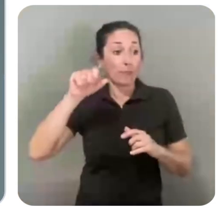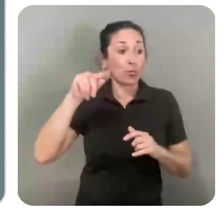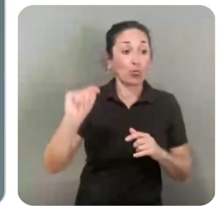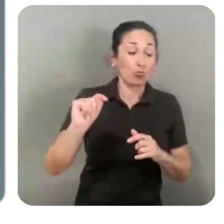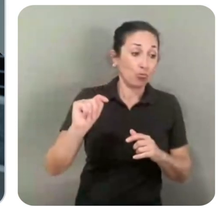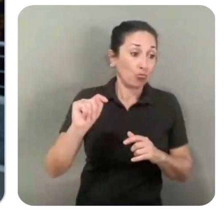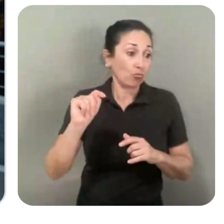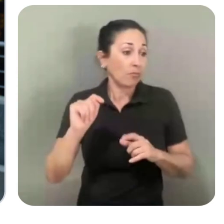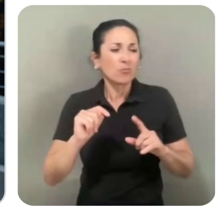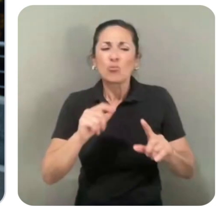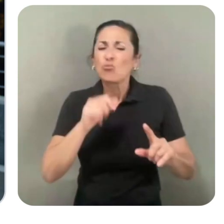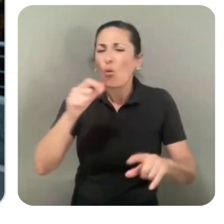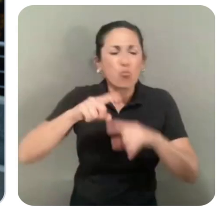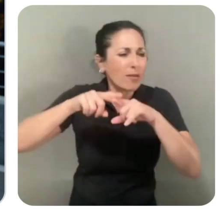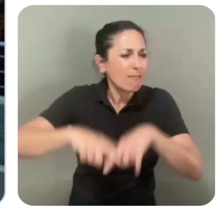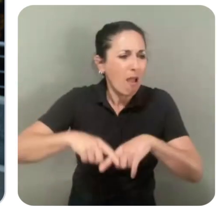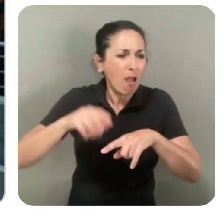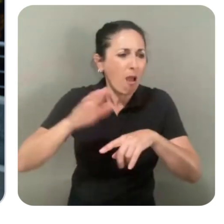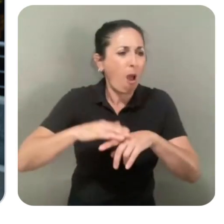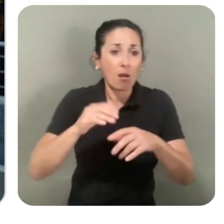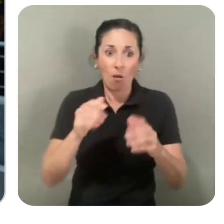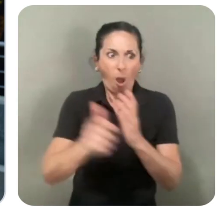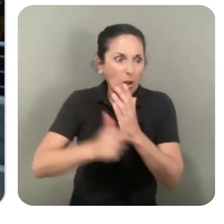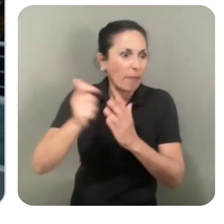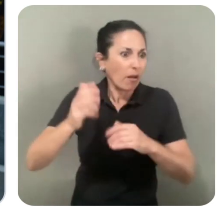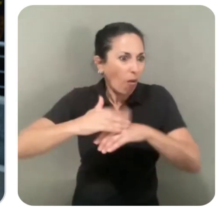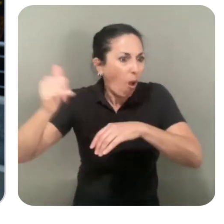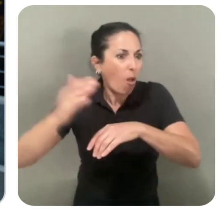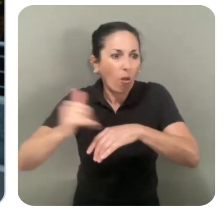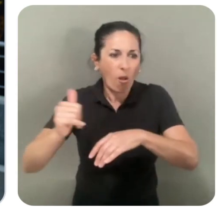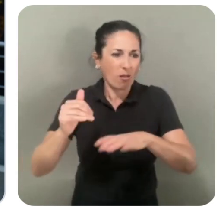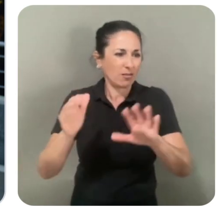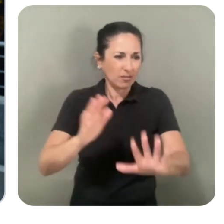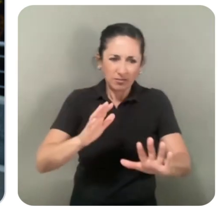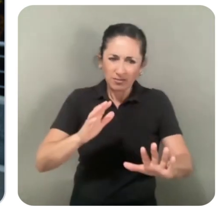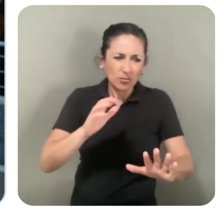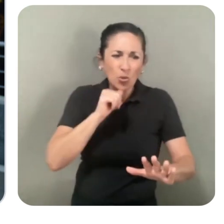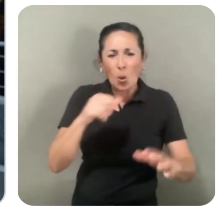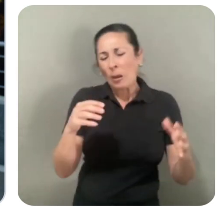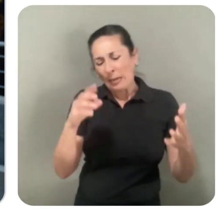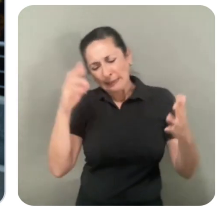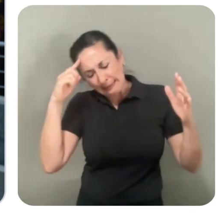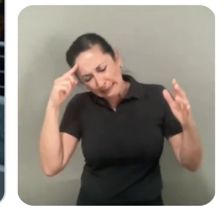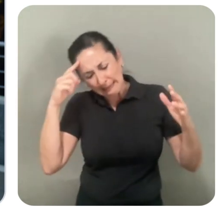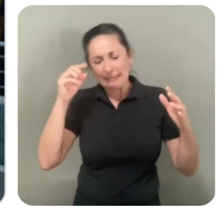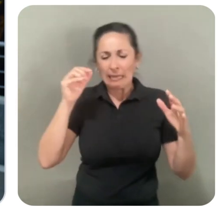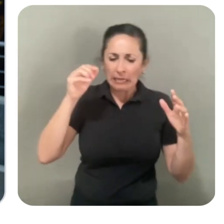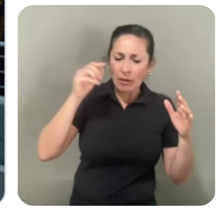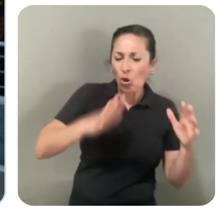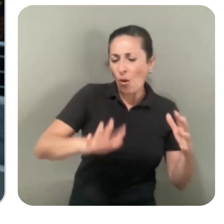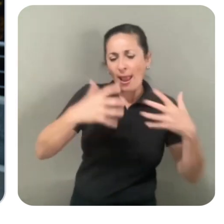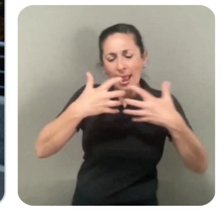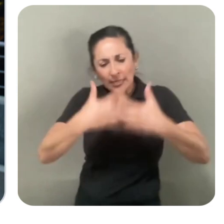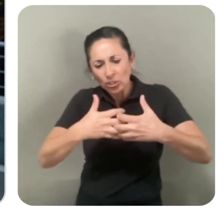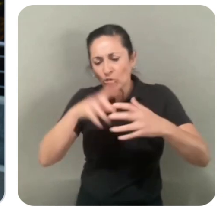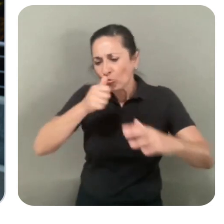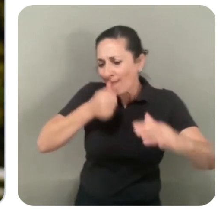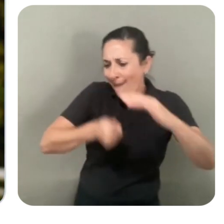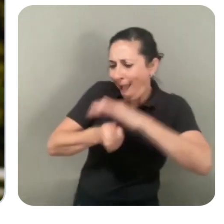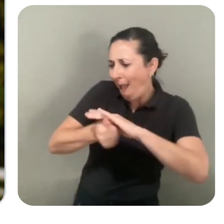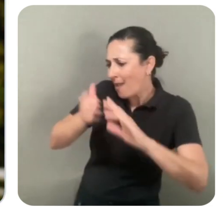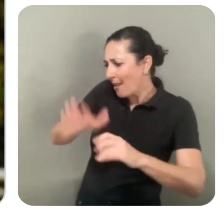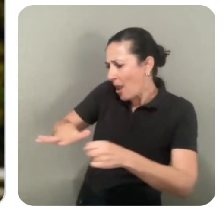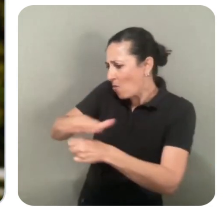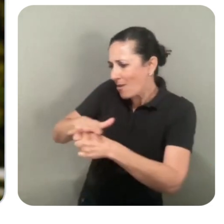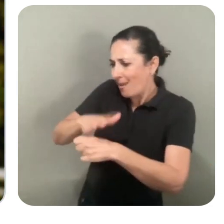automatic culling. Overdraw can have a big performance impact. Don't simply count on your engine to hide areas that shouldn't be shown.